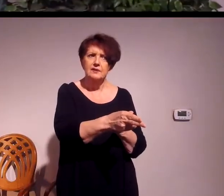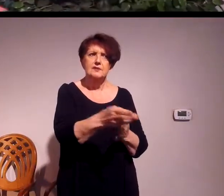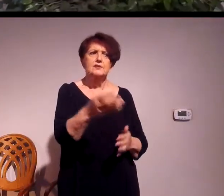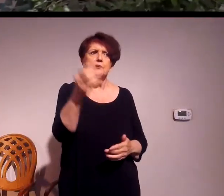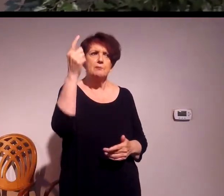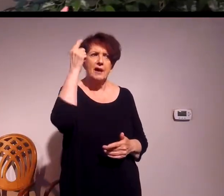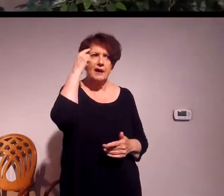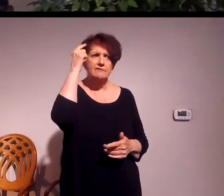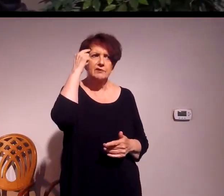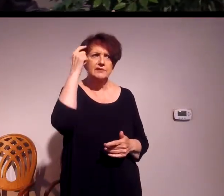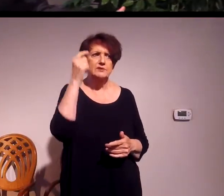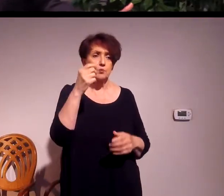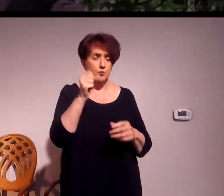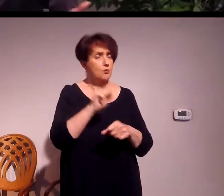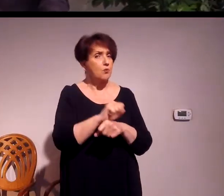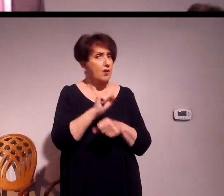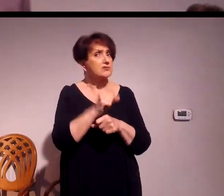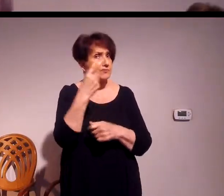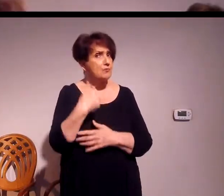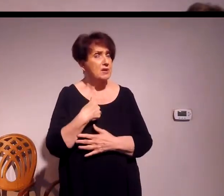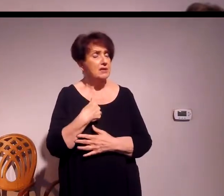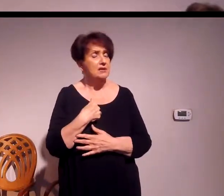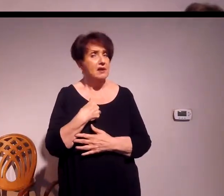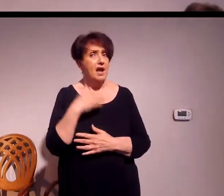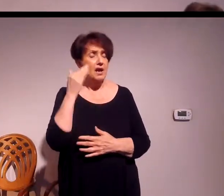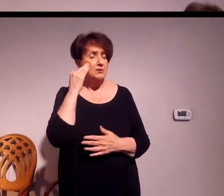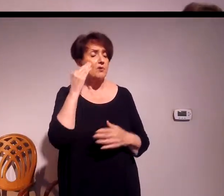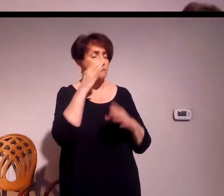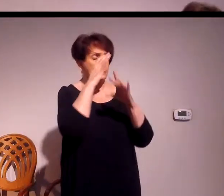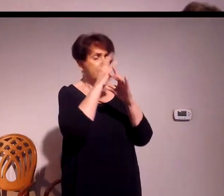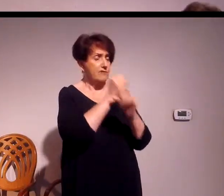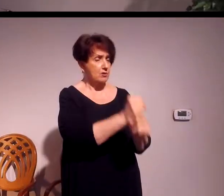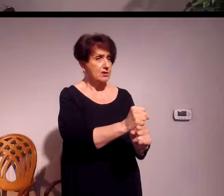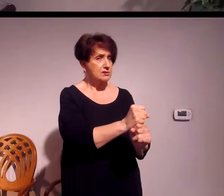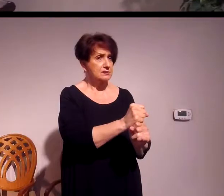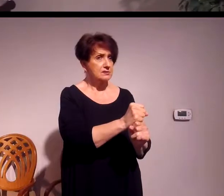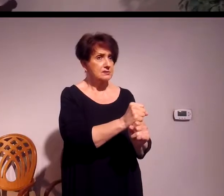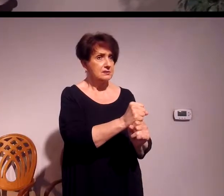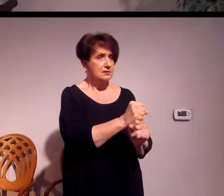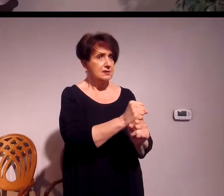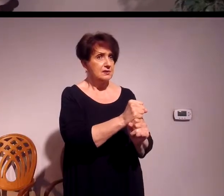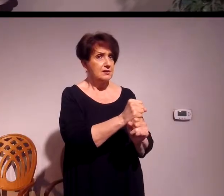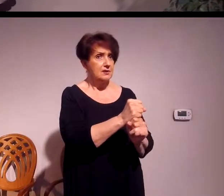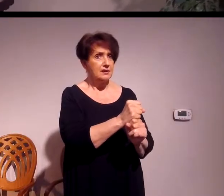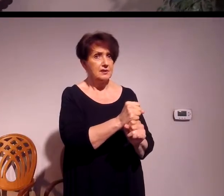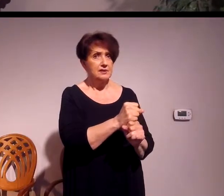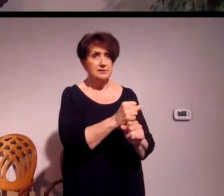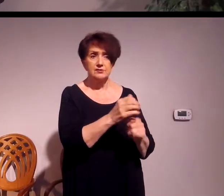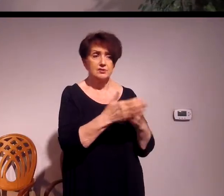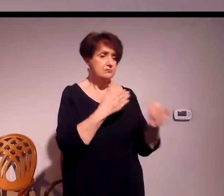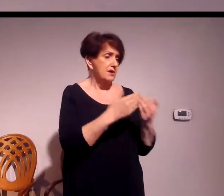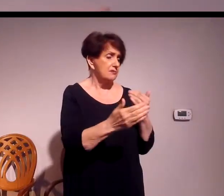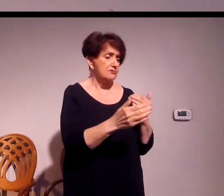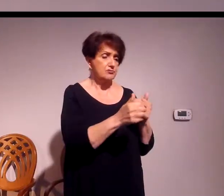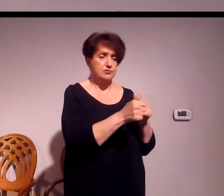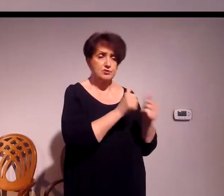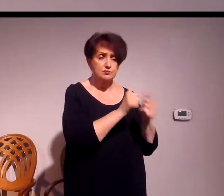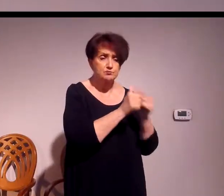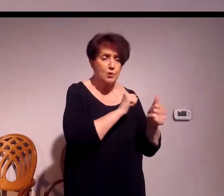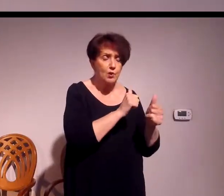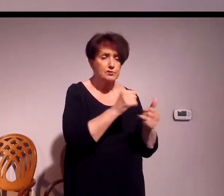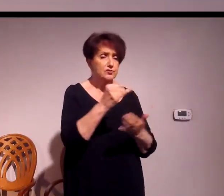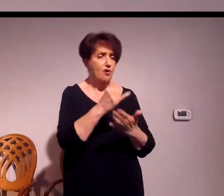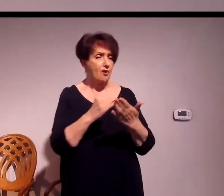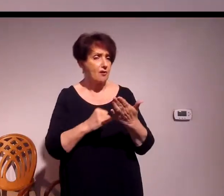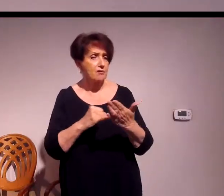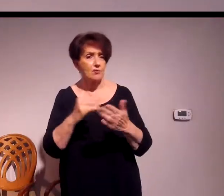mindfulness, that's one that works for me because I know if I'm focused, then that's how it works for me if I'm in sports or arts or